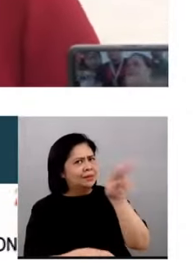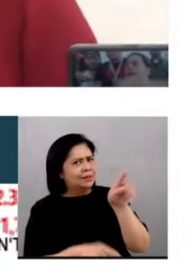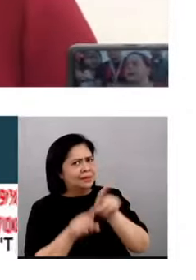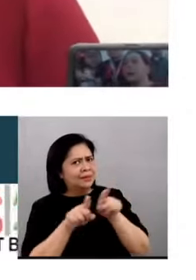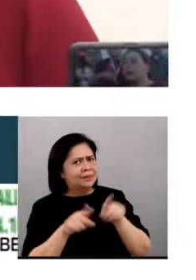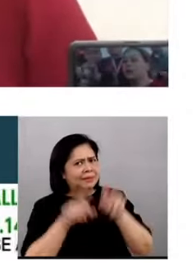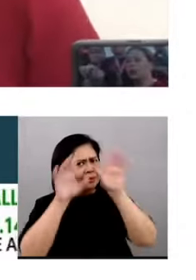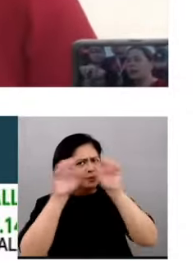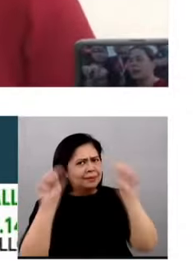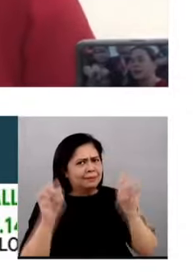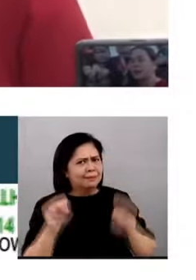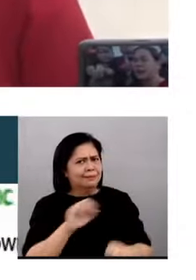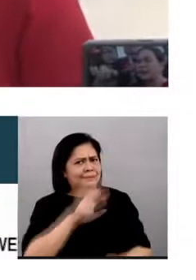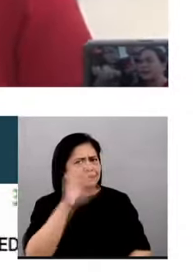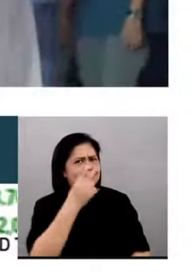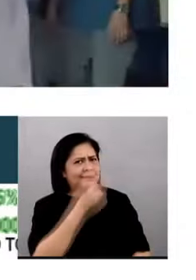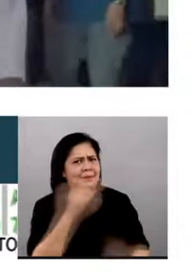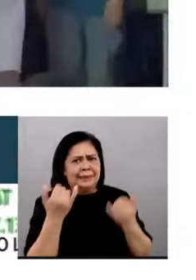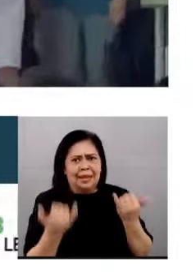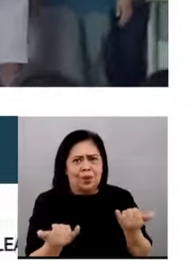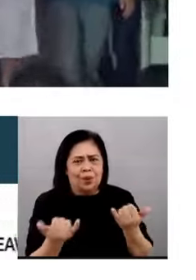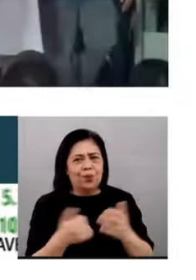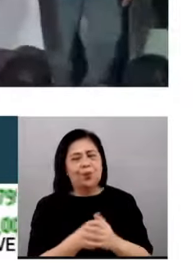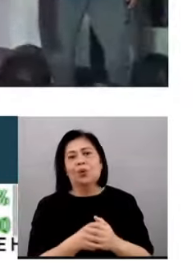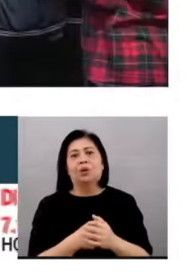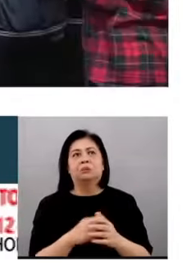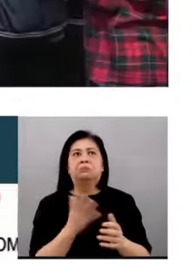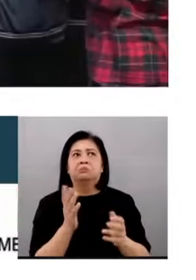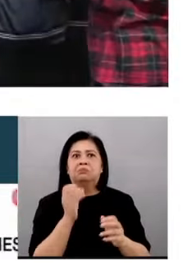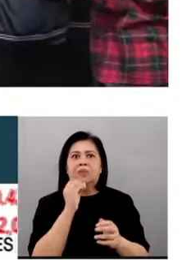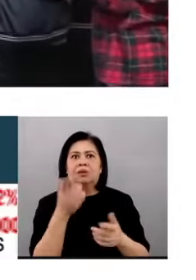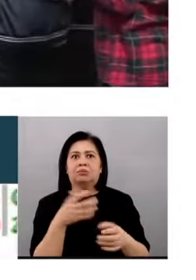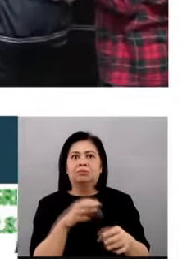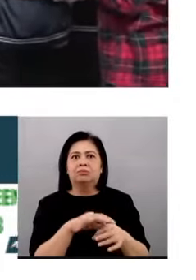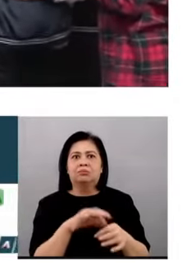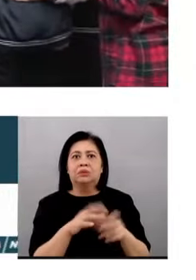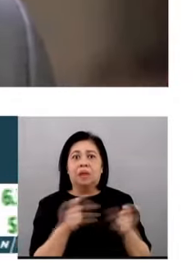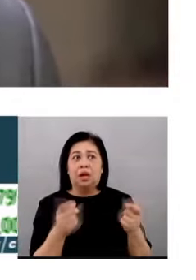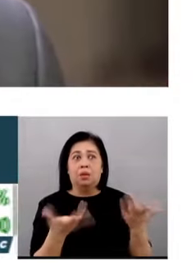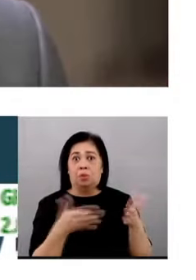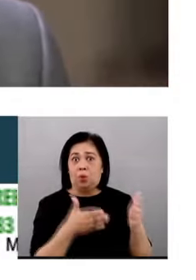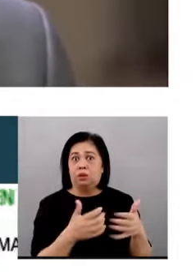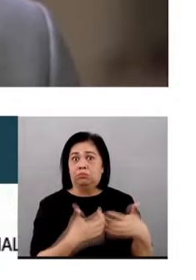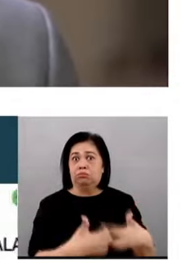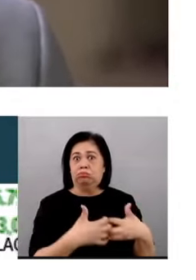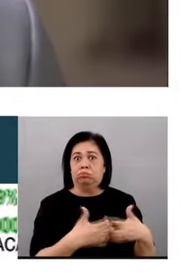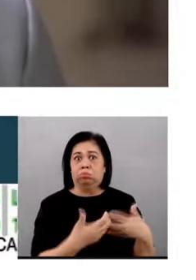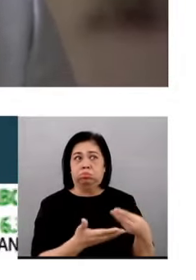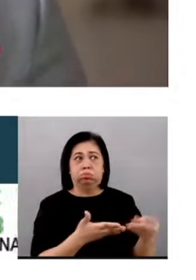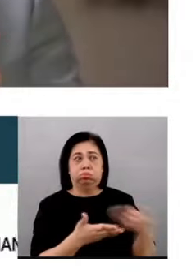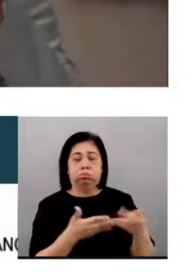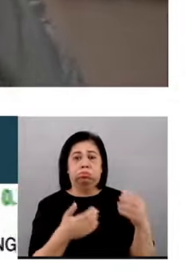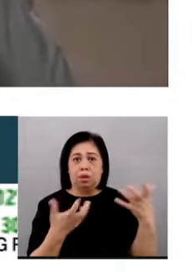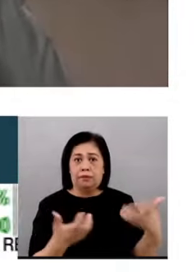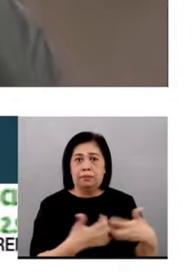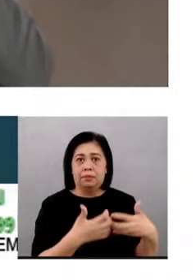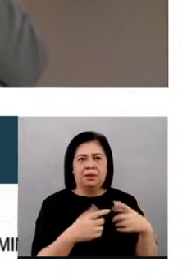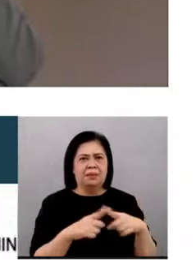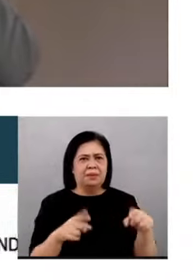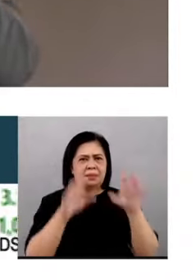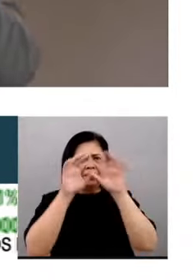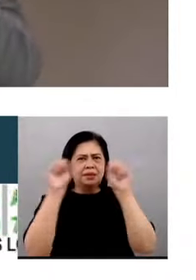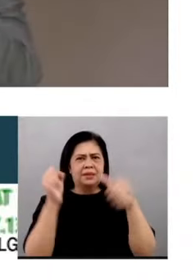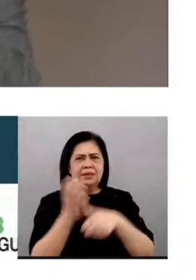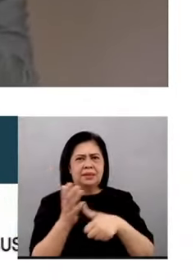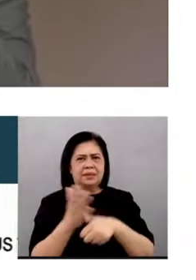as a presidential candidate right now. Mm-hmm. He doesn't seem to have the votes. He will have the machinery, mm-hmm. But in our presidential elections,